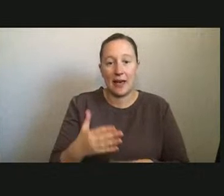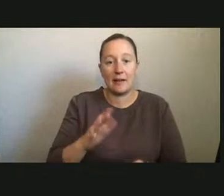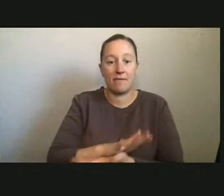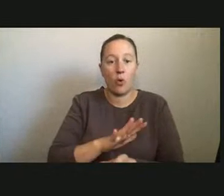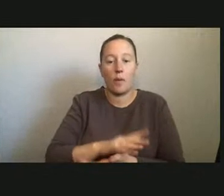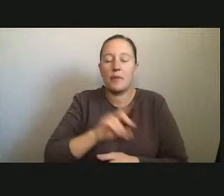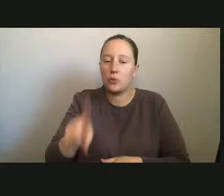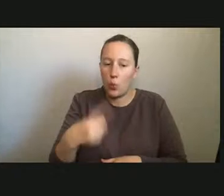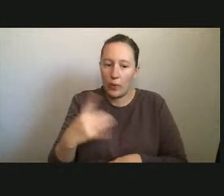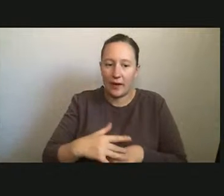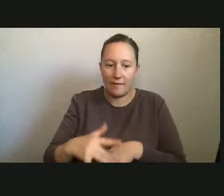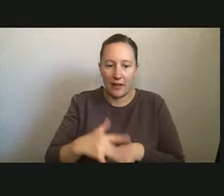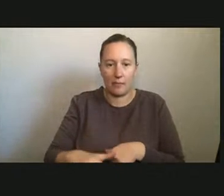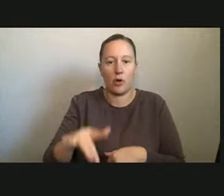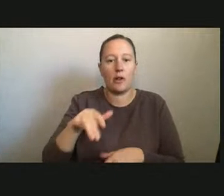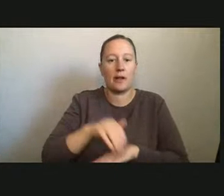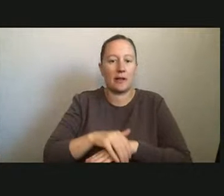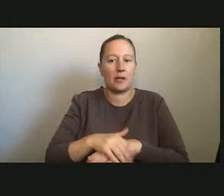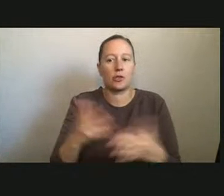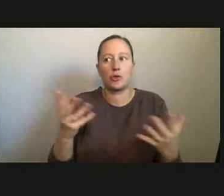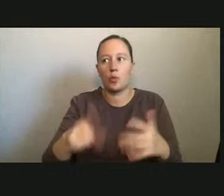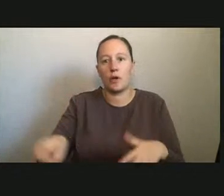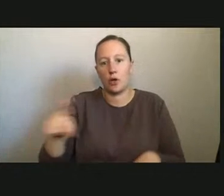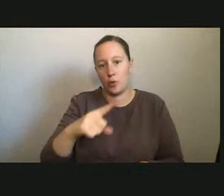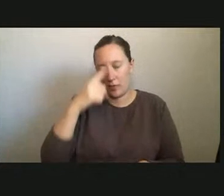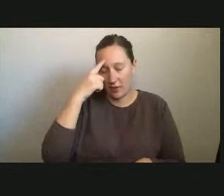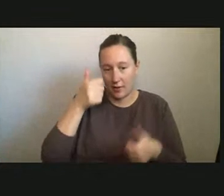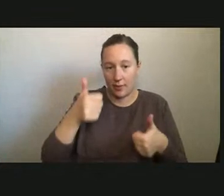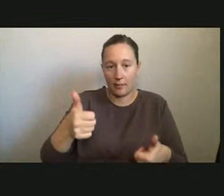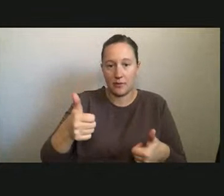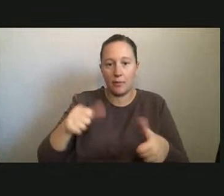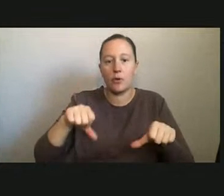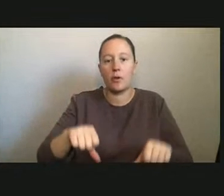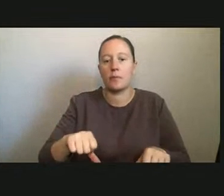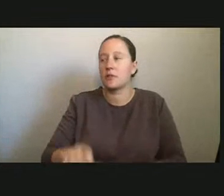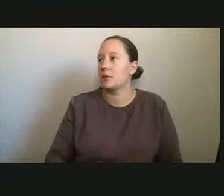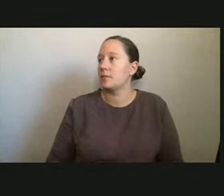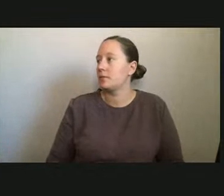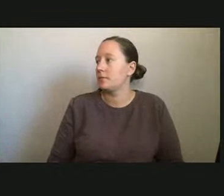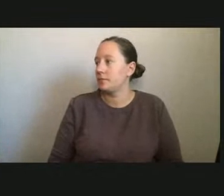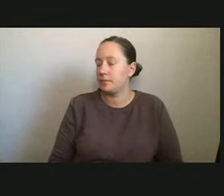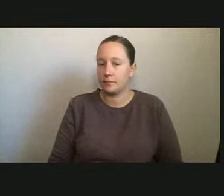English. What do you think? Thumbs up or thumbs down?